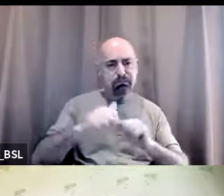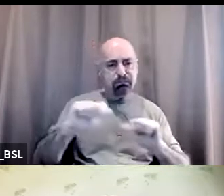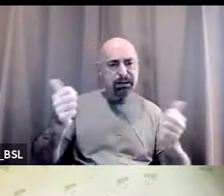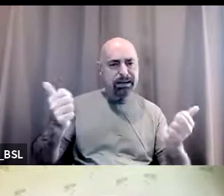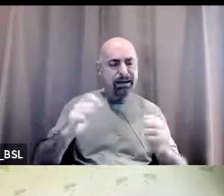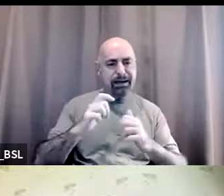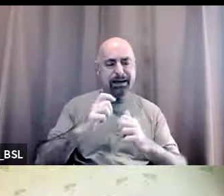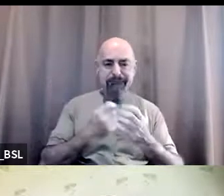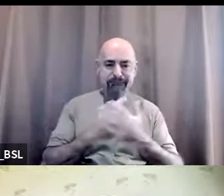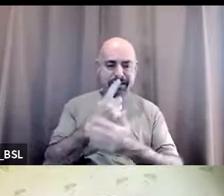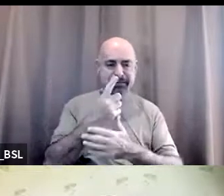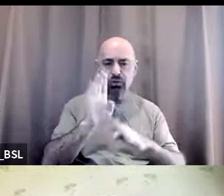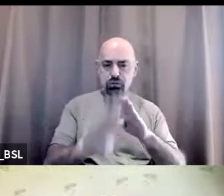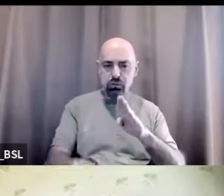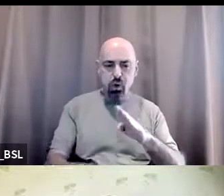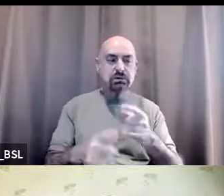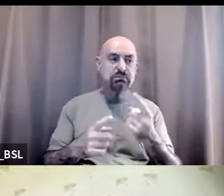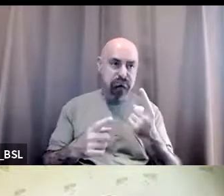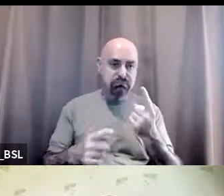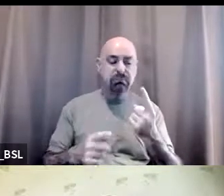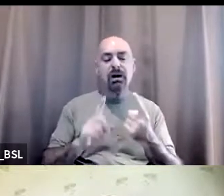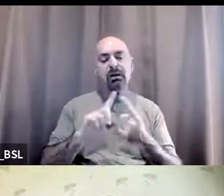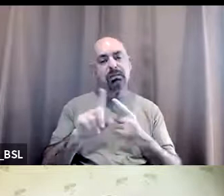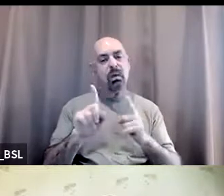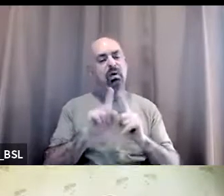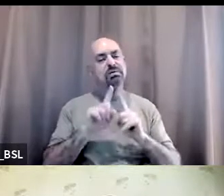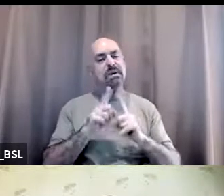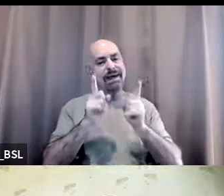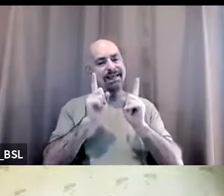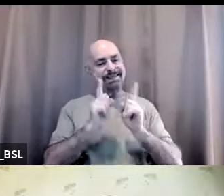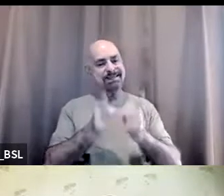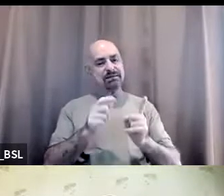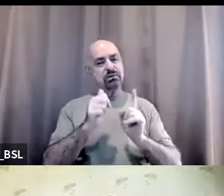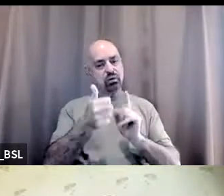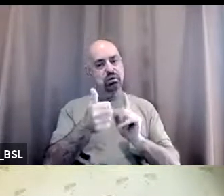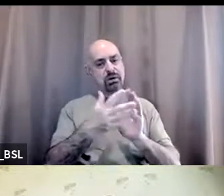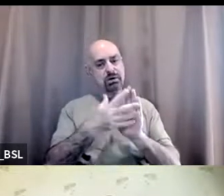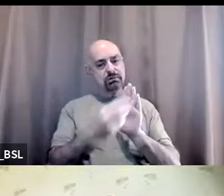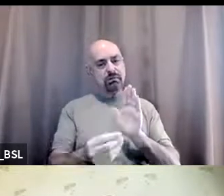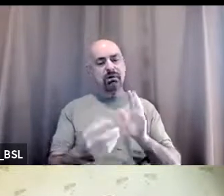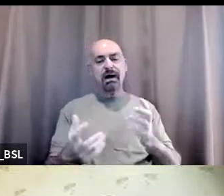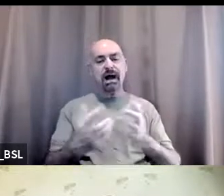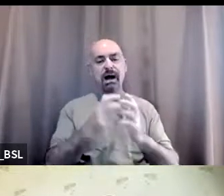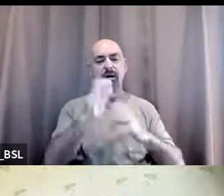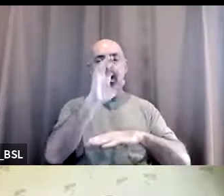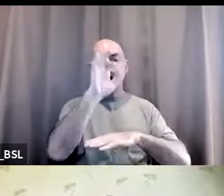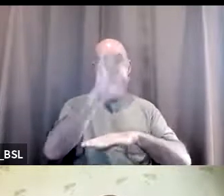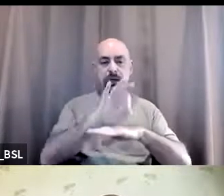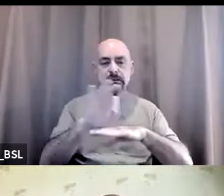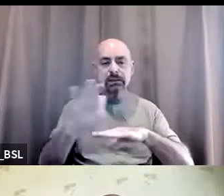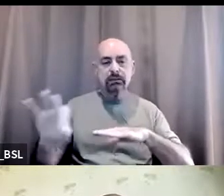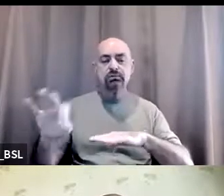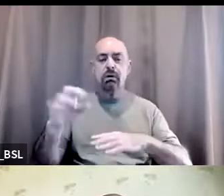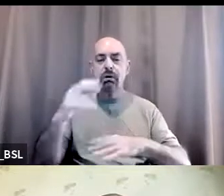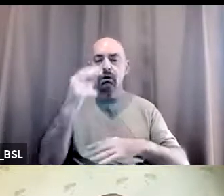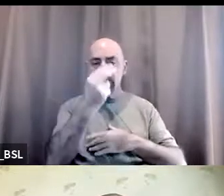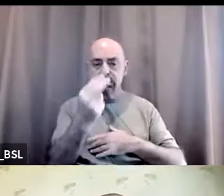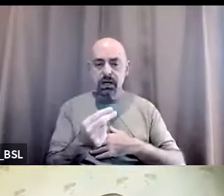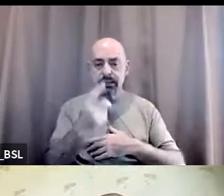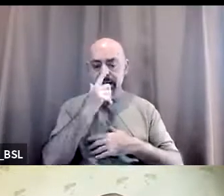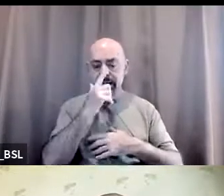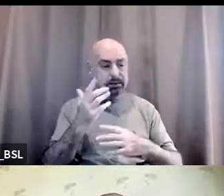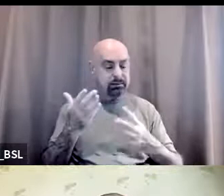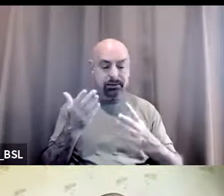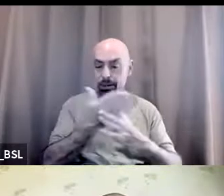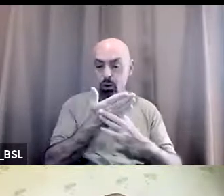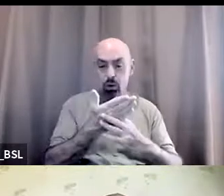a sporting event, of course, but also as an excellent example of how architecture and design can be accessible and